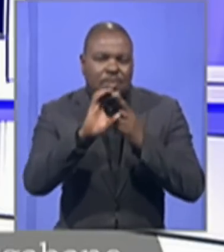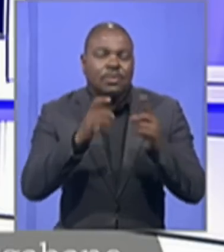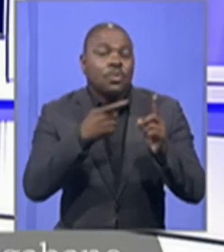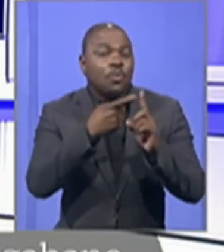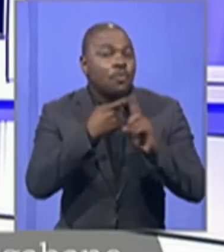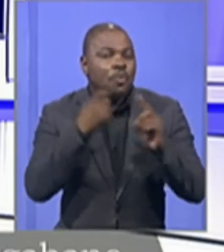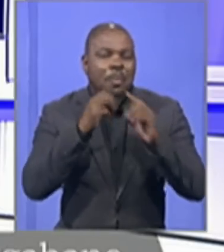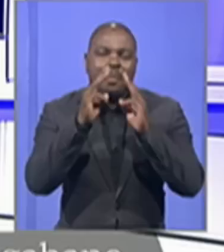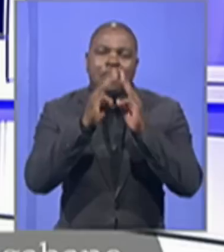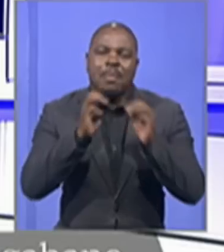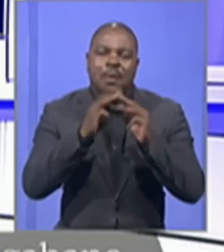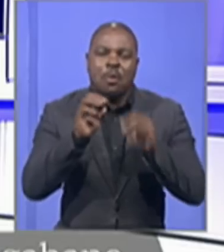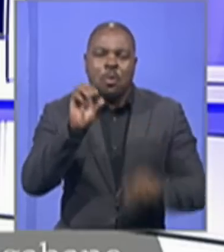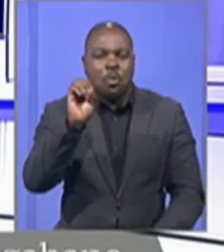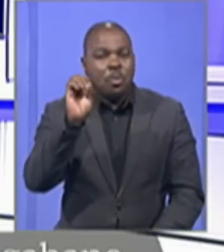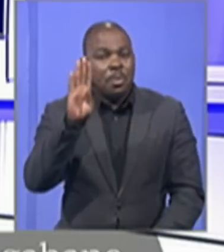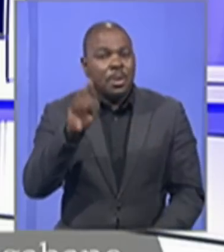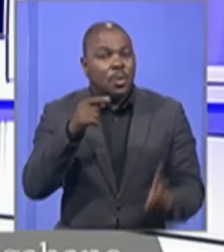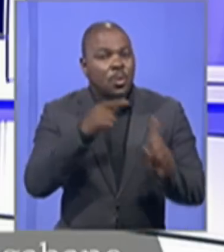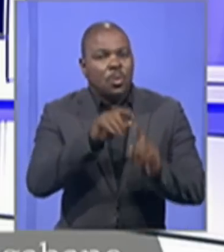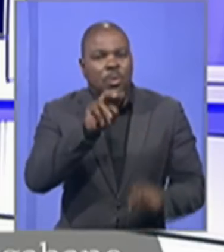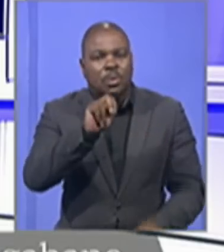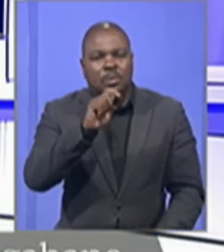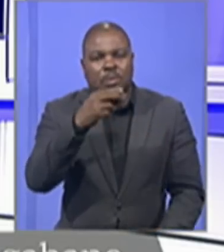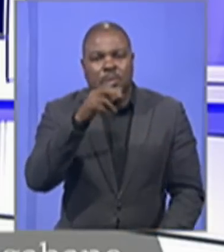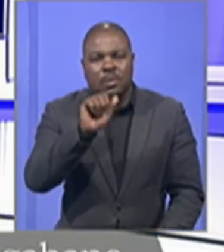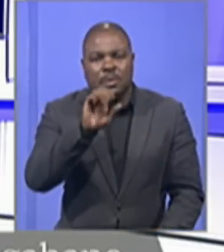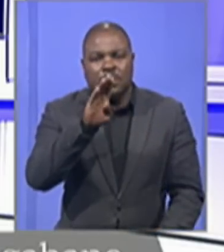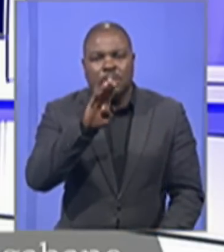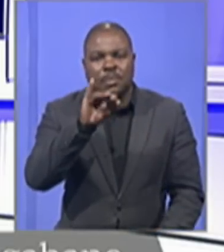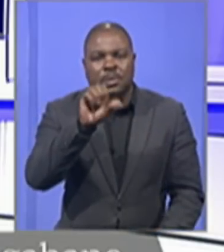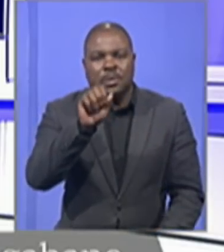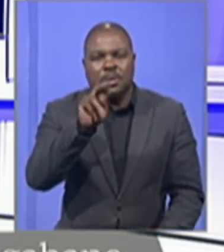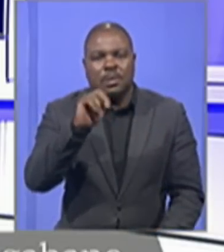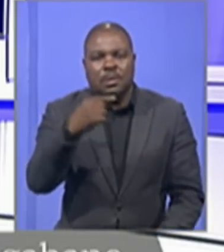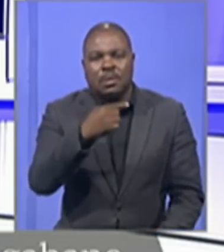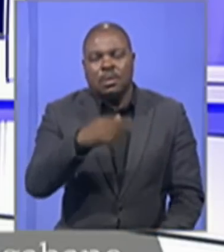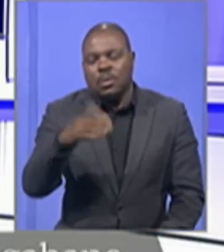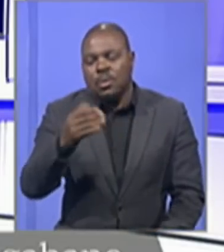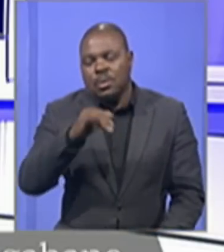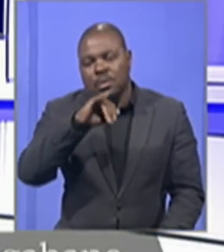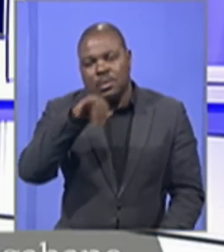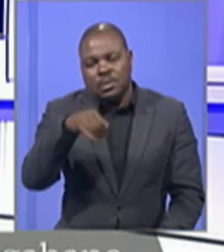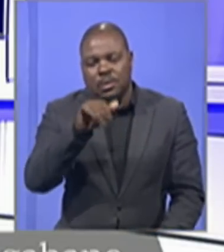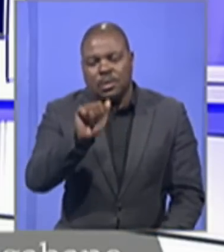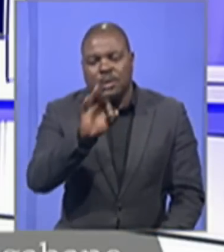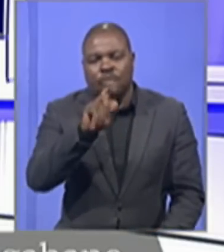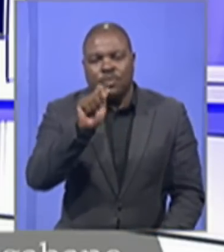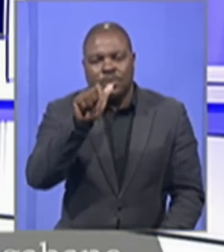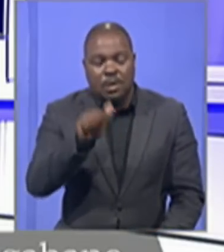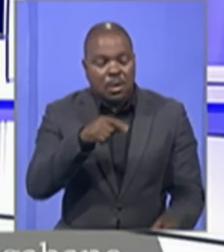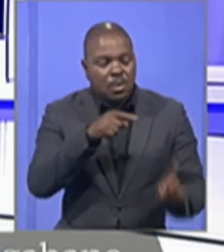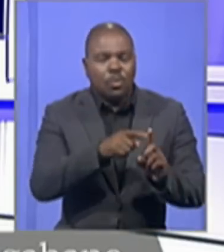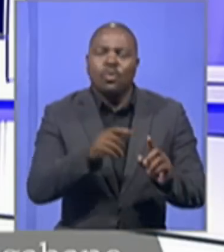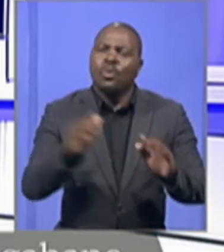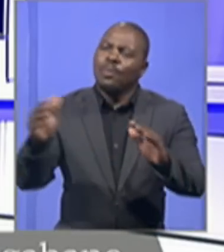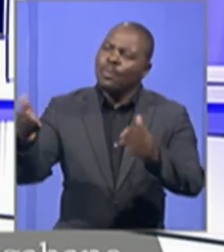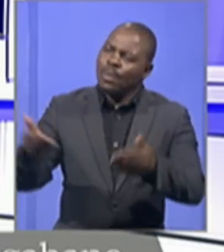tswa Mangaung Bloemfontein e leng Nthabiseng Jaros Jafta. Nthabiseng re o amohela ditabeng tsa rona tsa